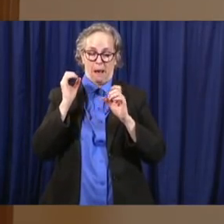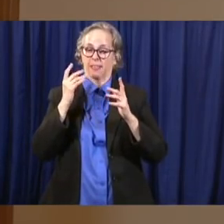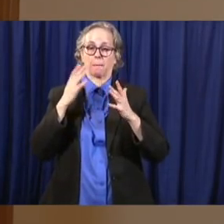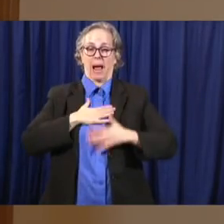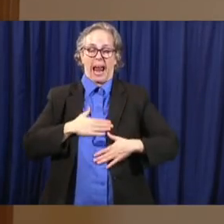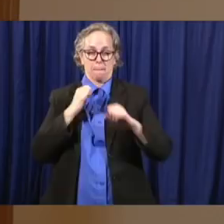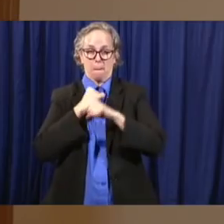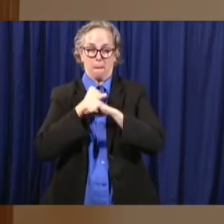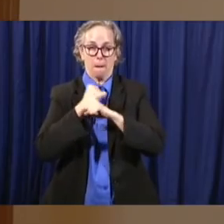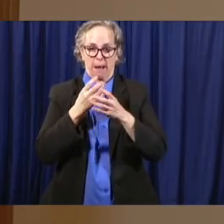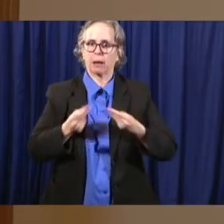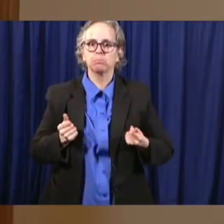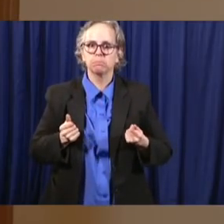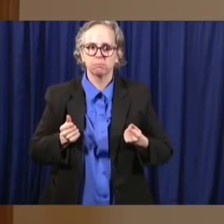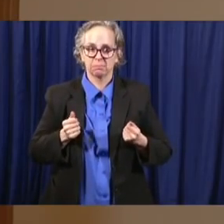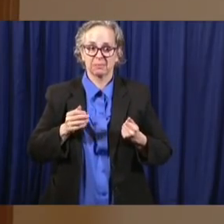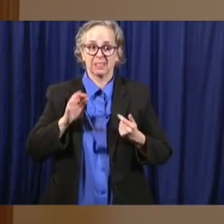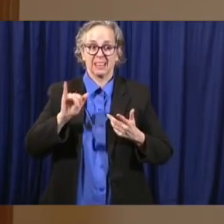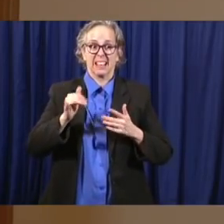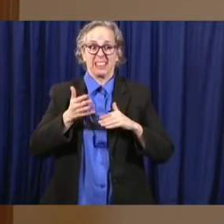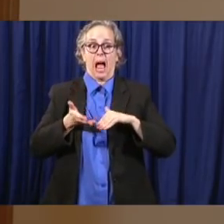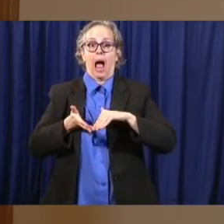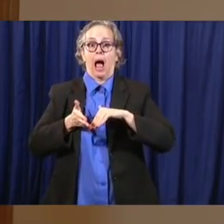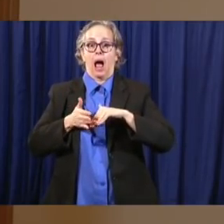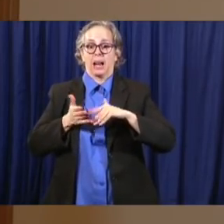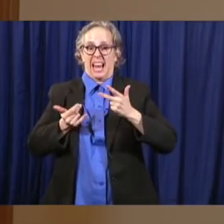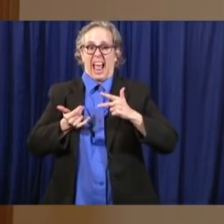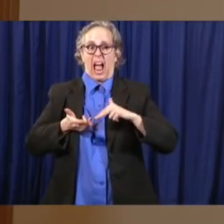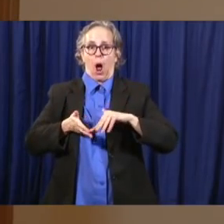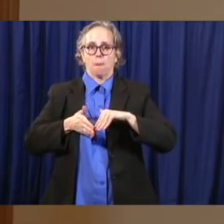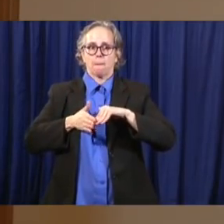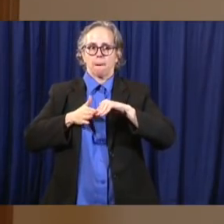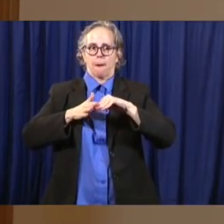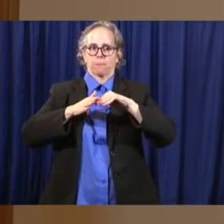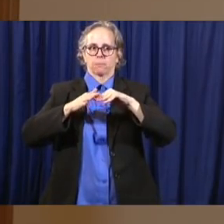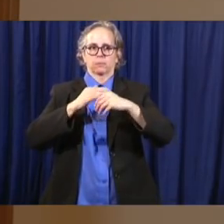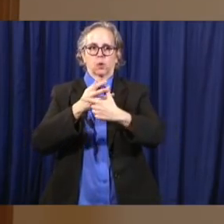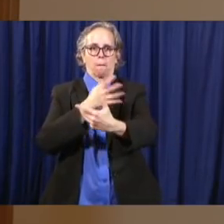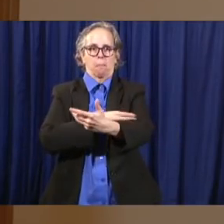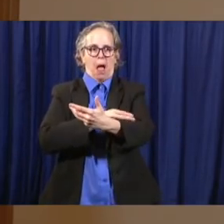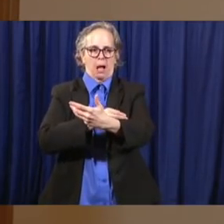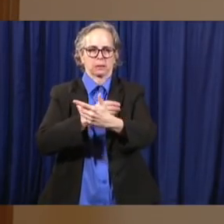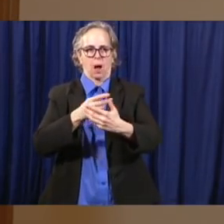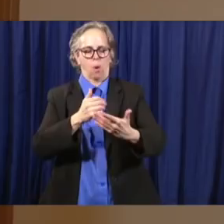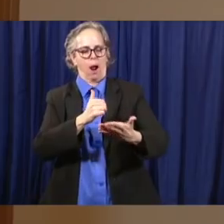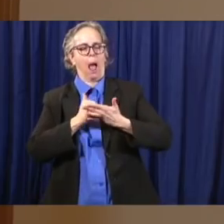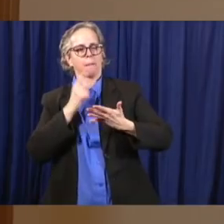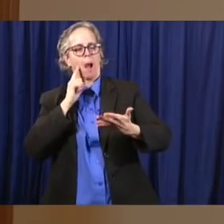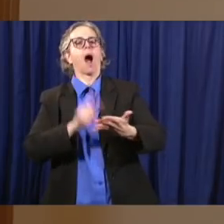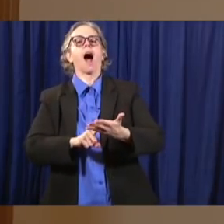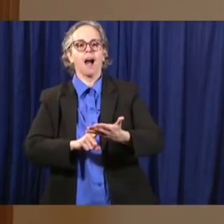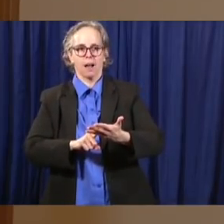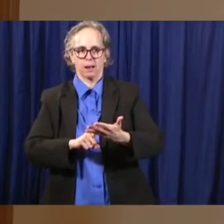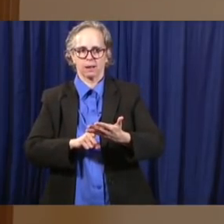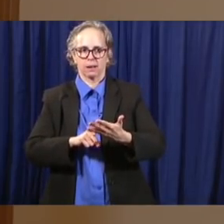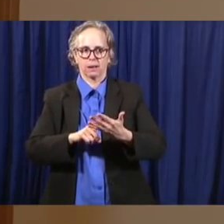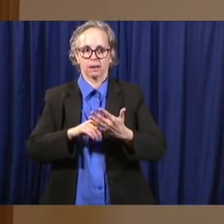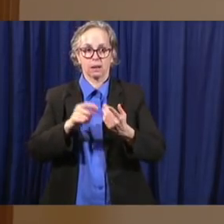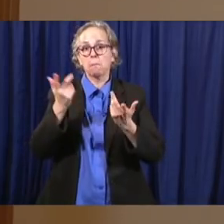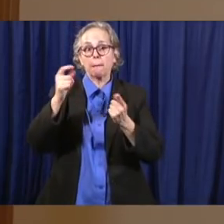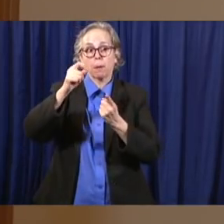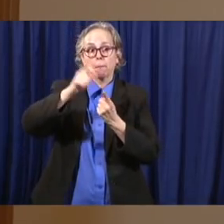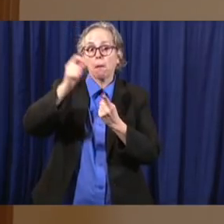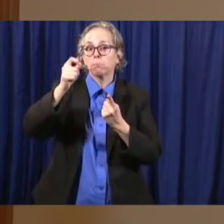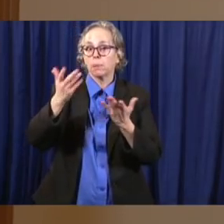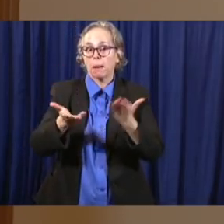immunity can be detected. It's through a serologic blood test, actually a finger prick test, which will be amazing,